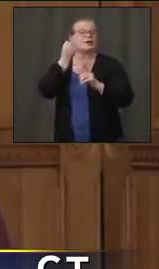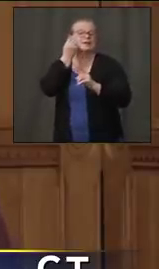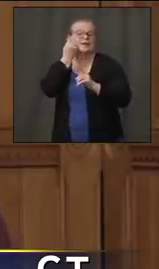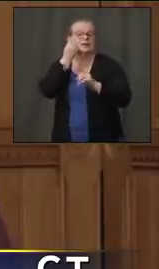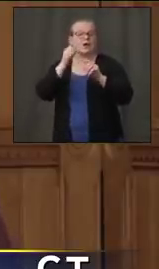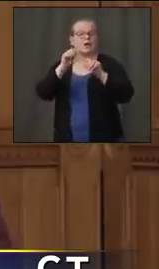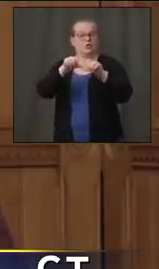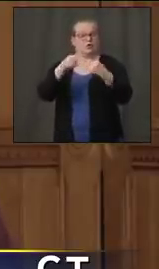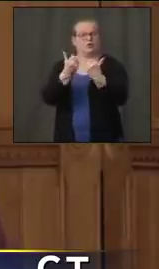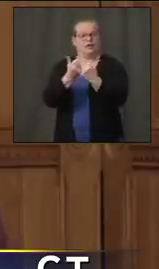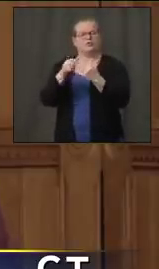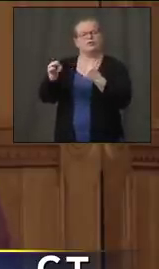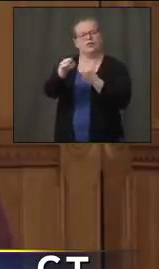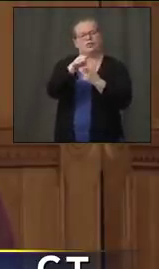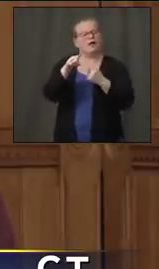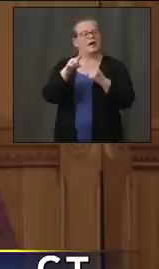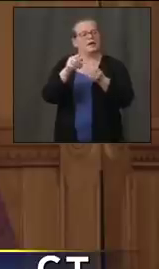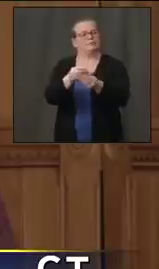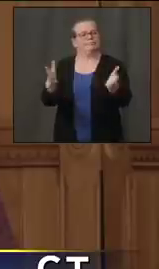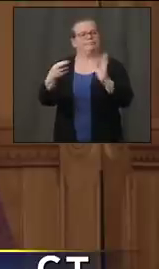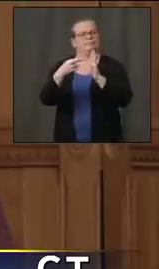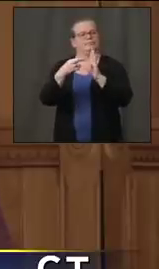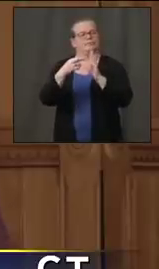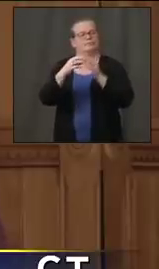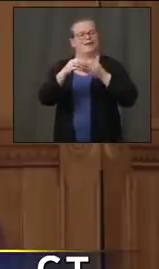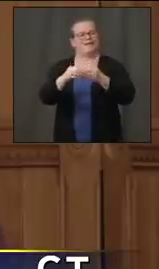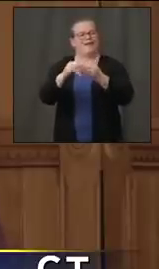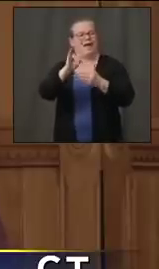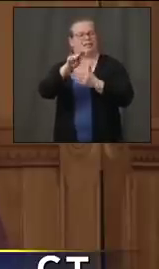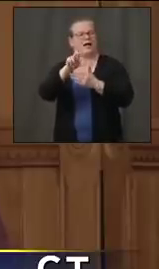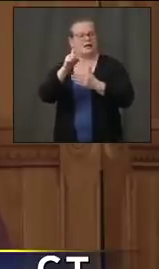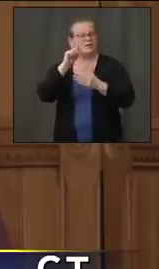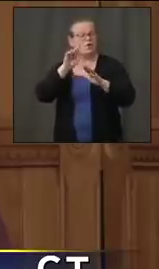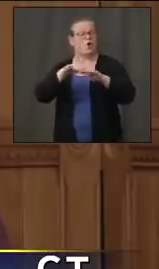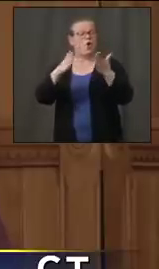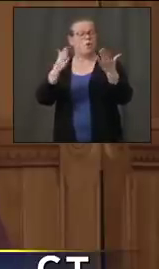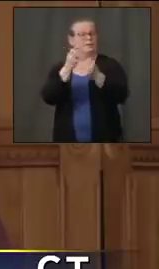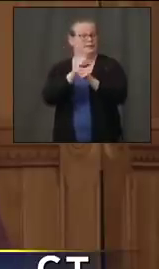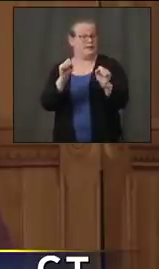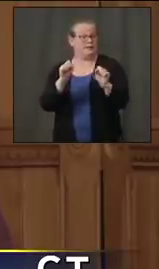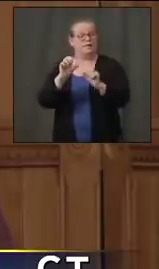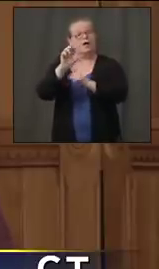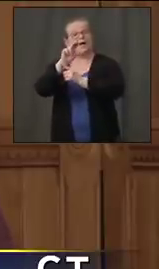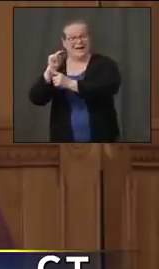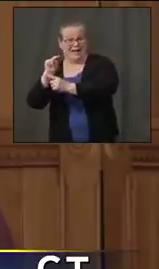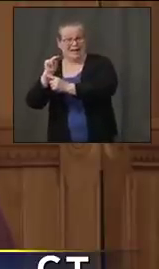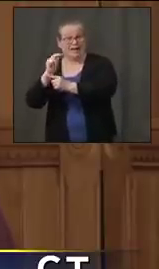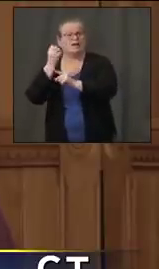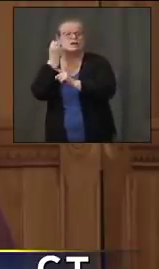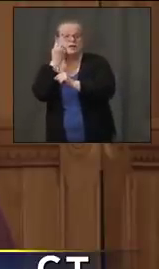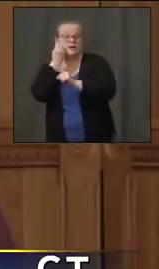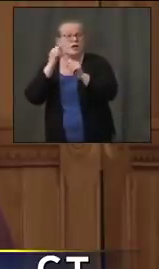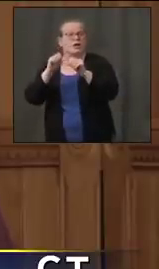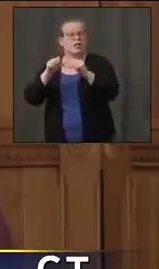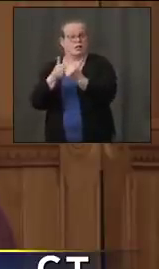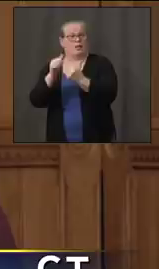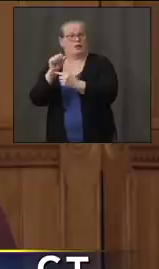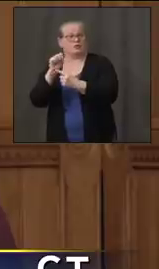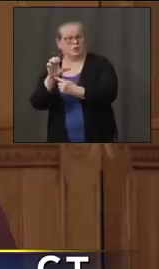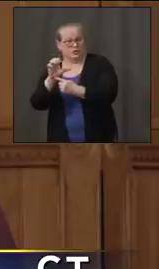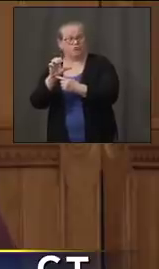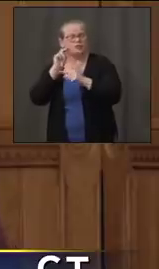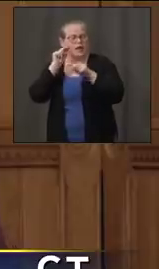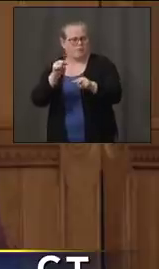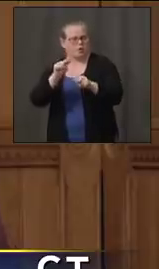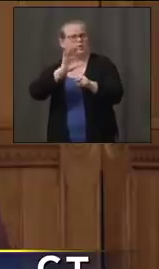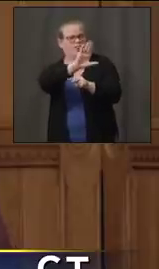reopen and reopen safely. And the Connecticut Dental Association has linked to that and put up a comment on their site. We're